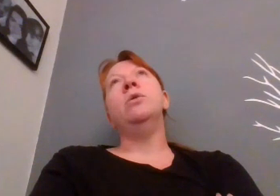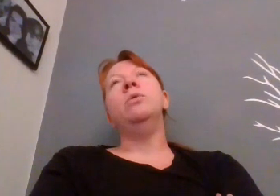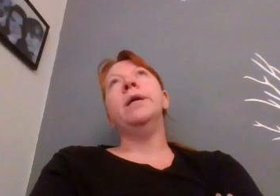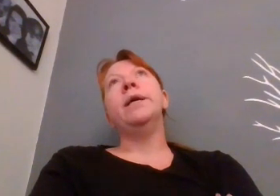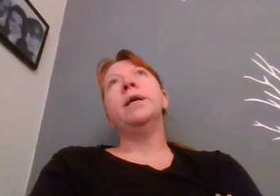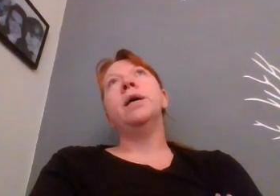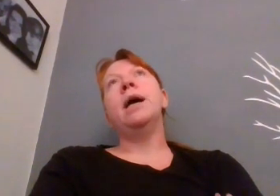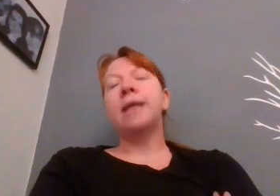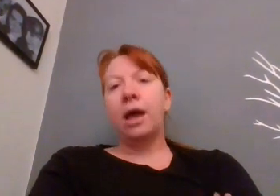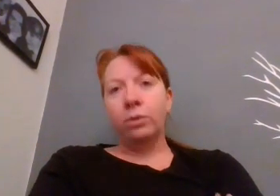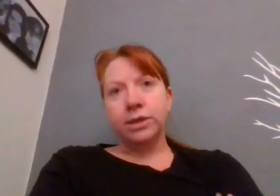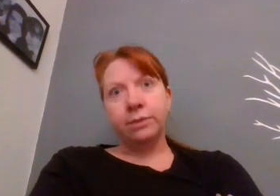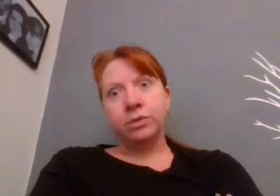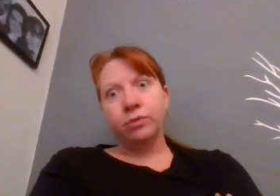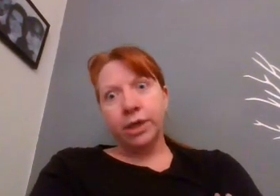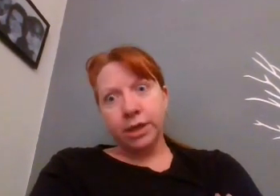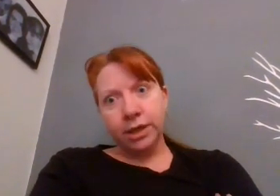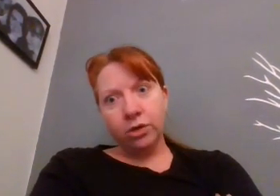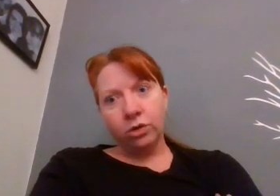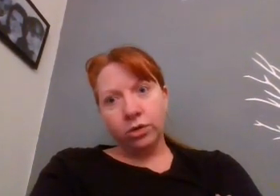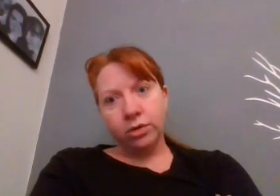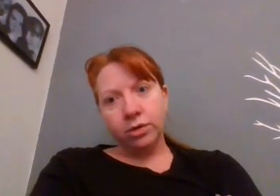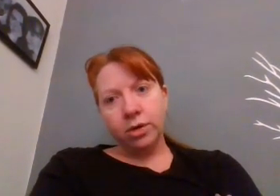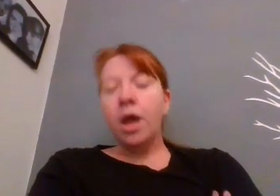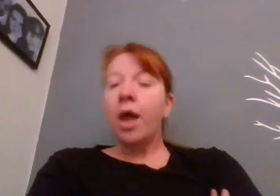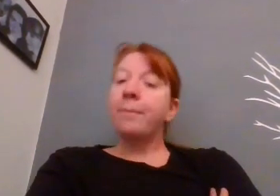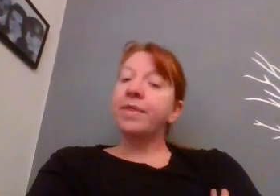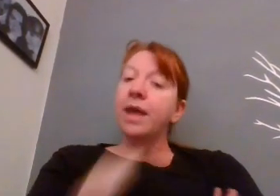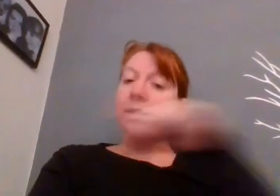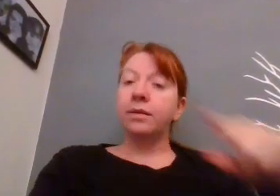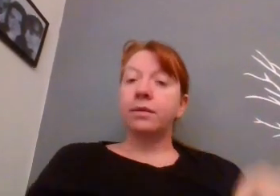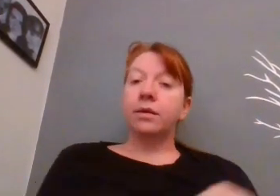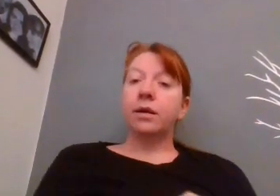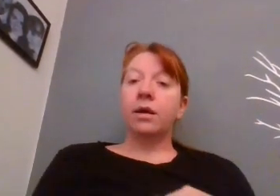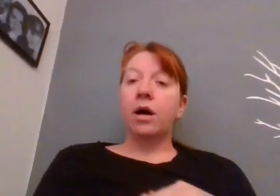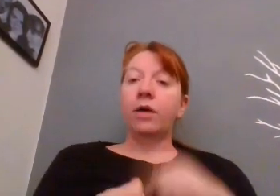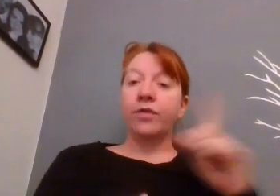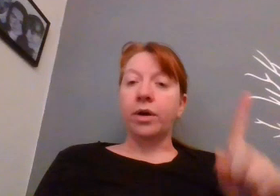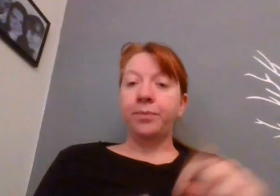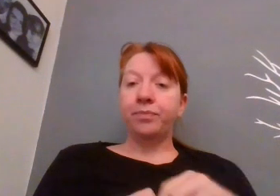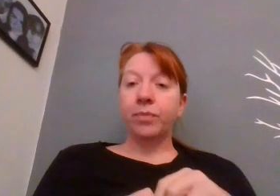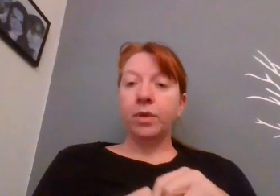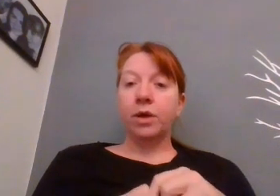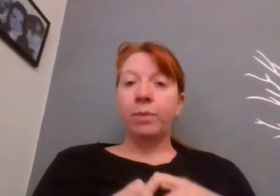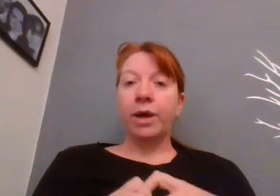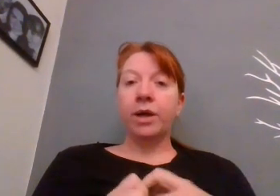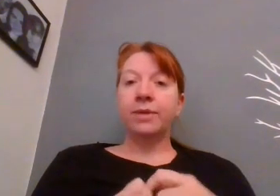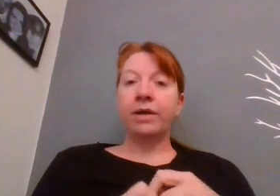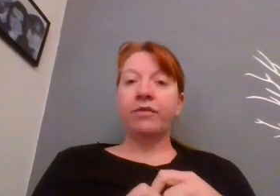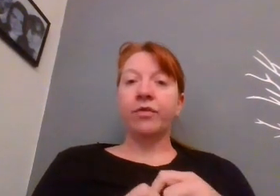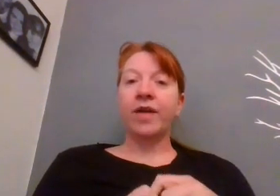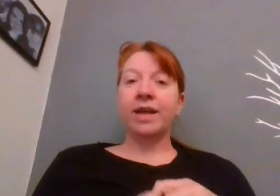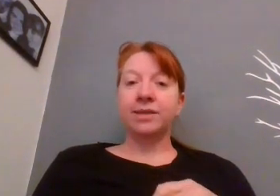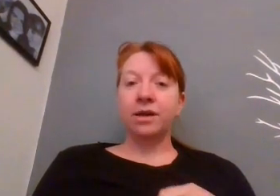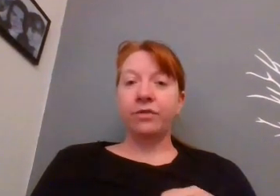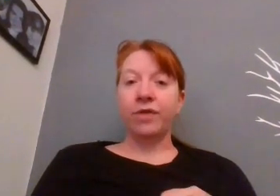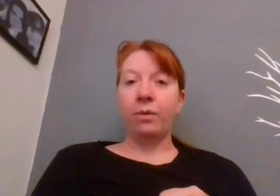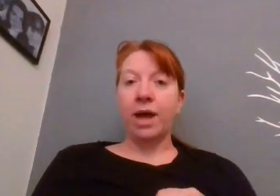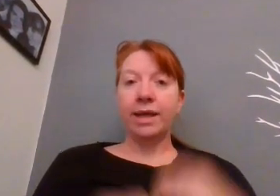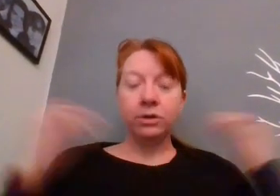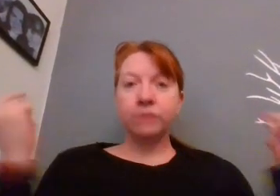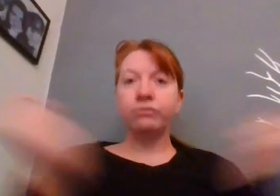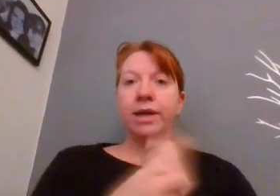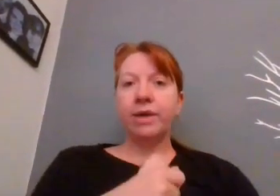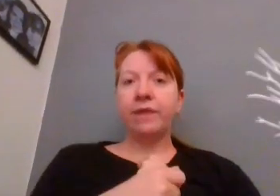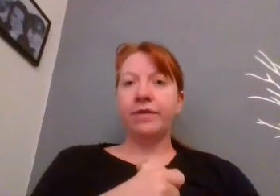really slowly and an hour seems really long, but then after you might go and have fun outside for an